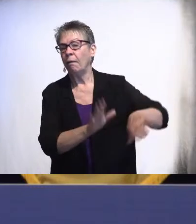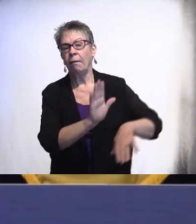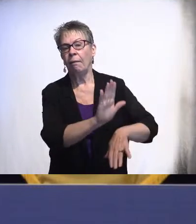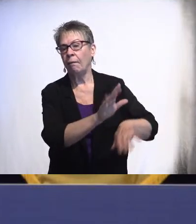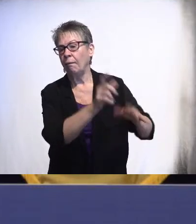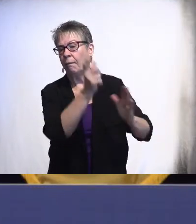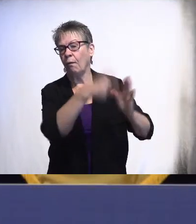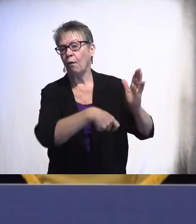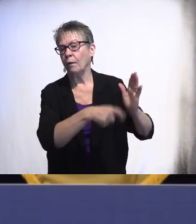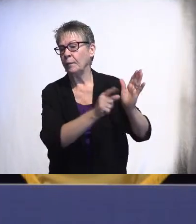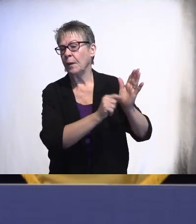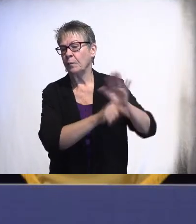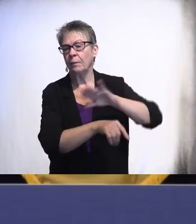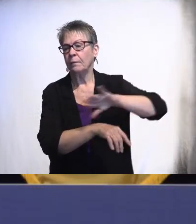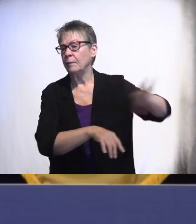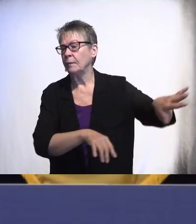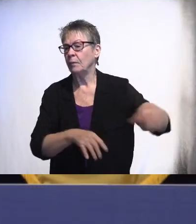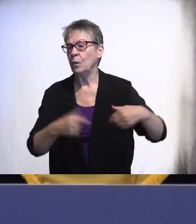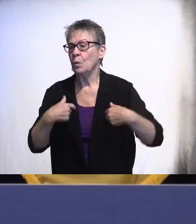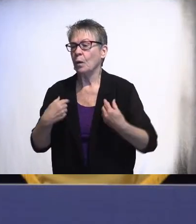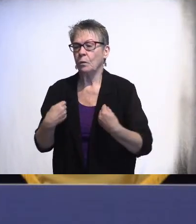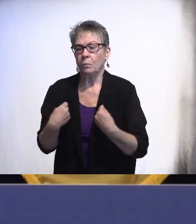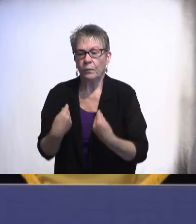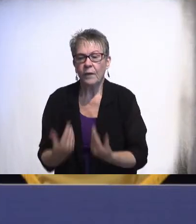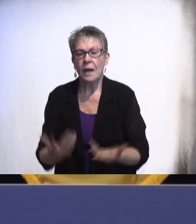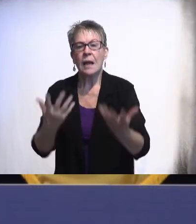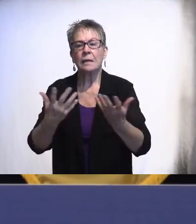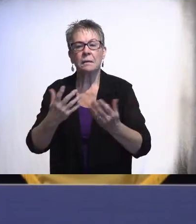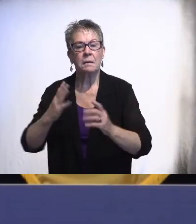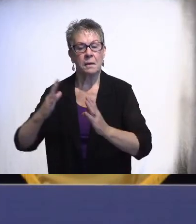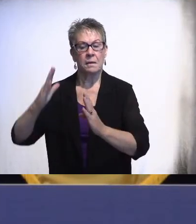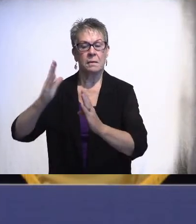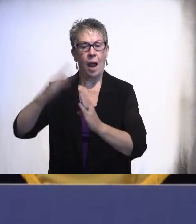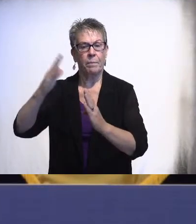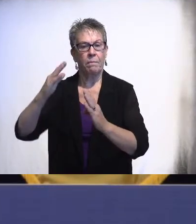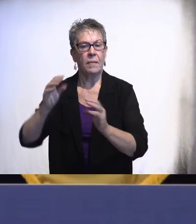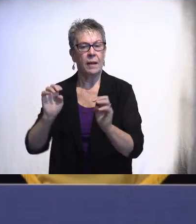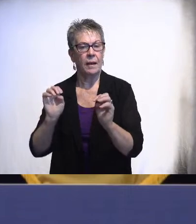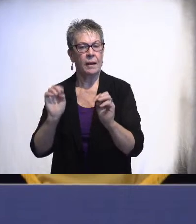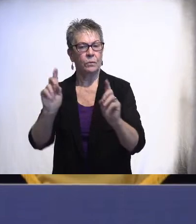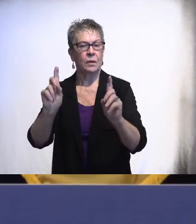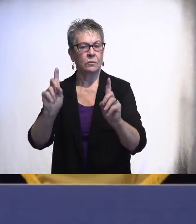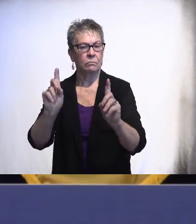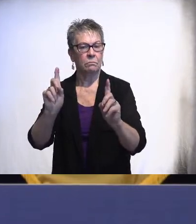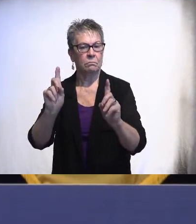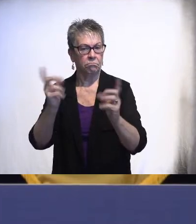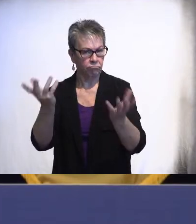in America, and that's what we're committed to. Okay, I got to get off the soapbox, Judy.